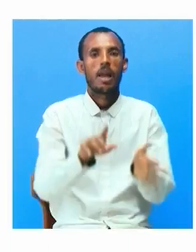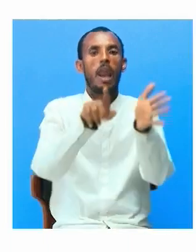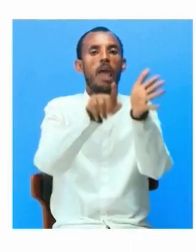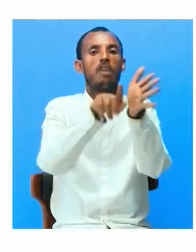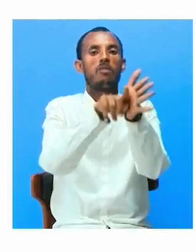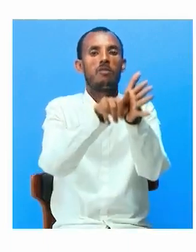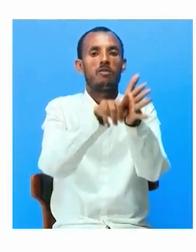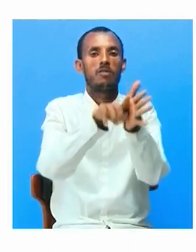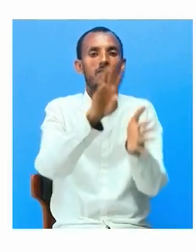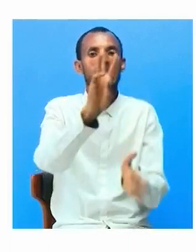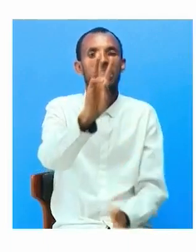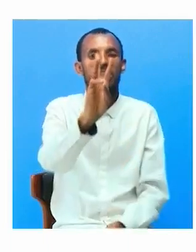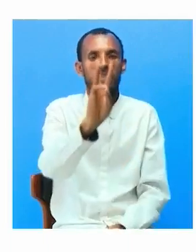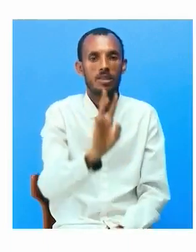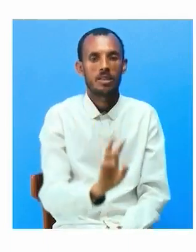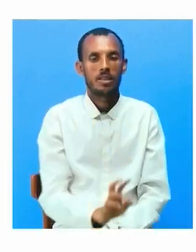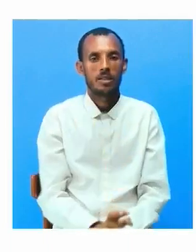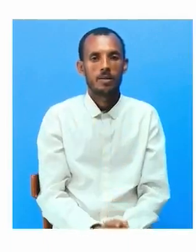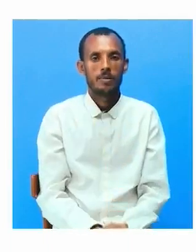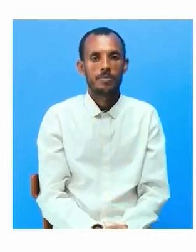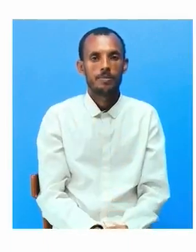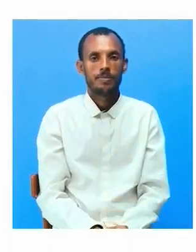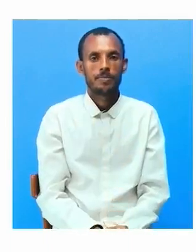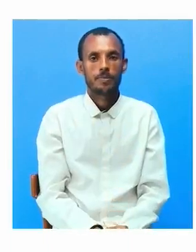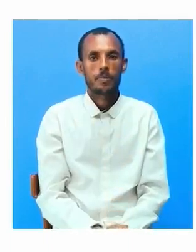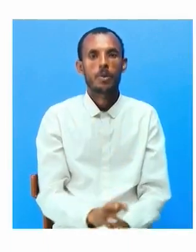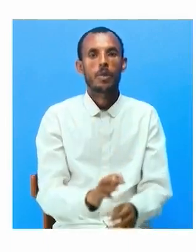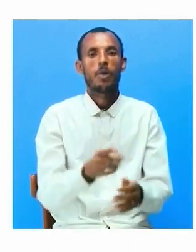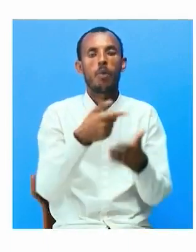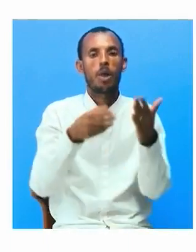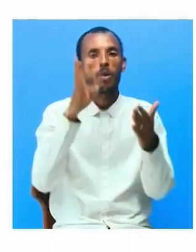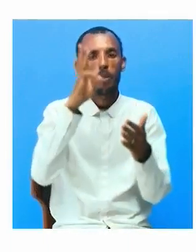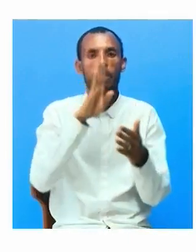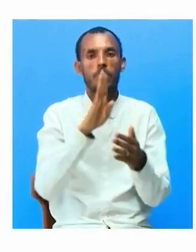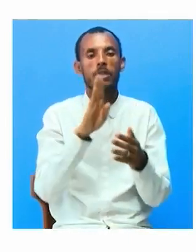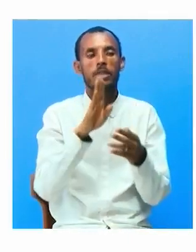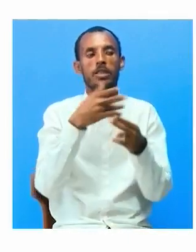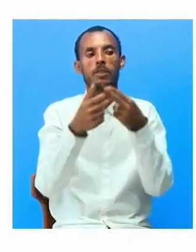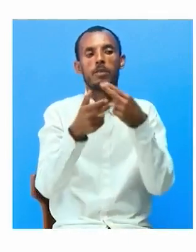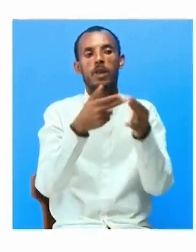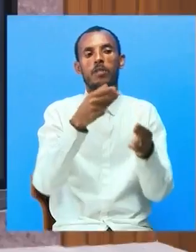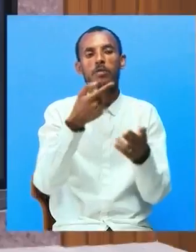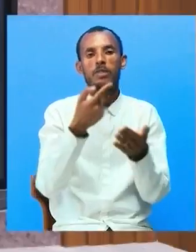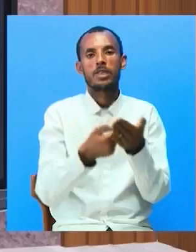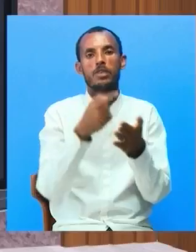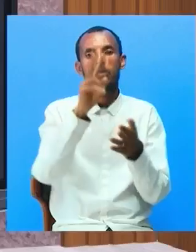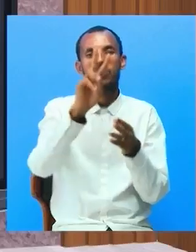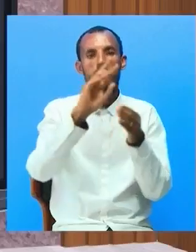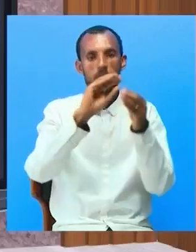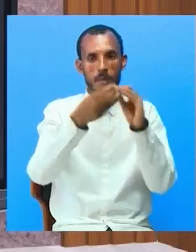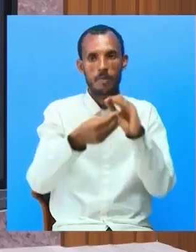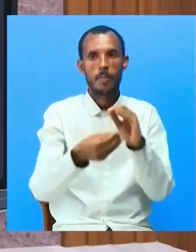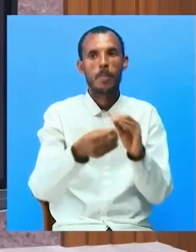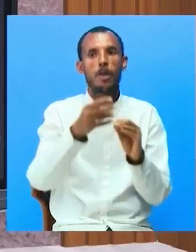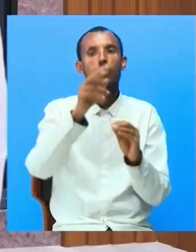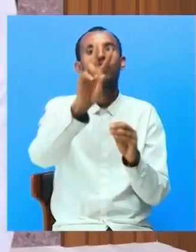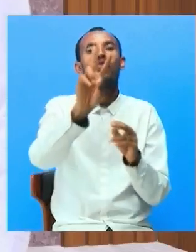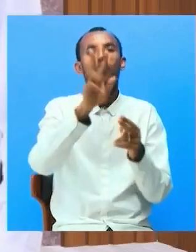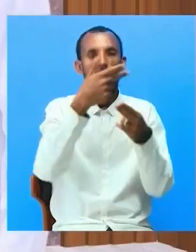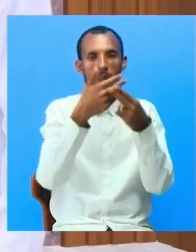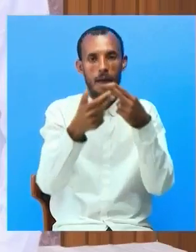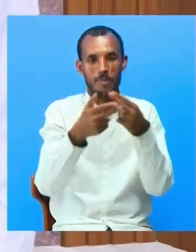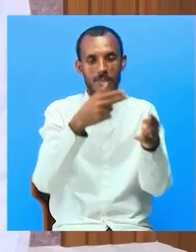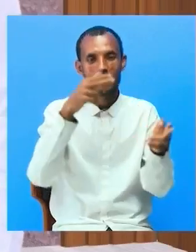negative 6? What will be the product of these two numbers? 2 times